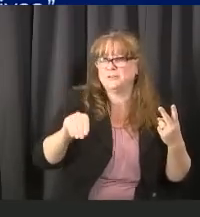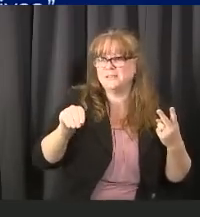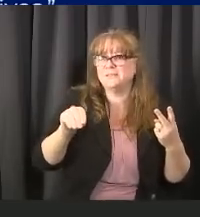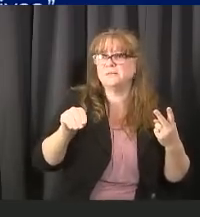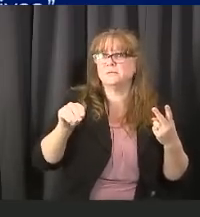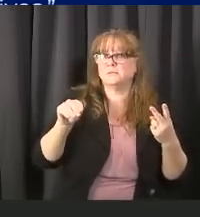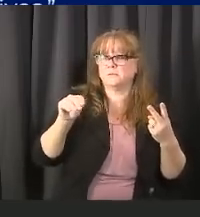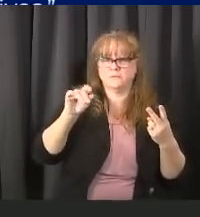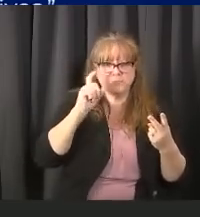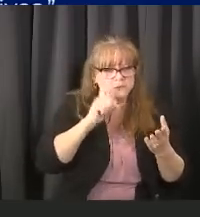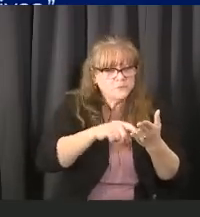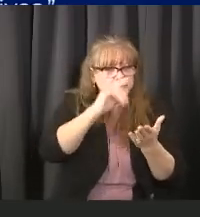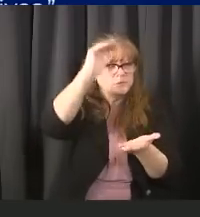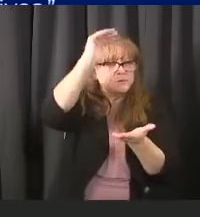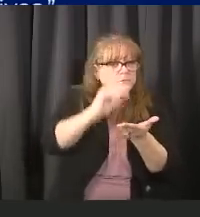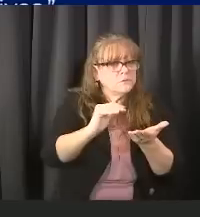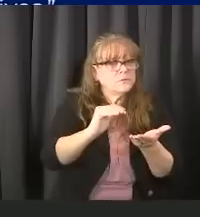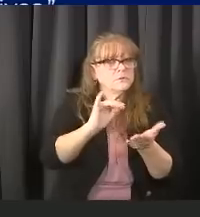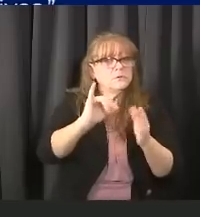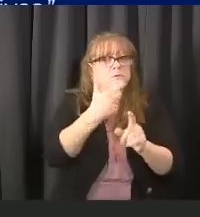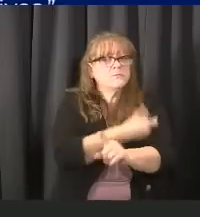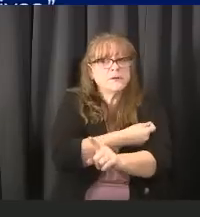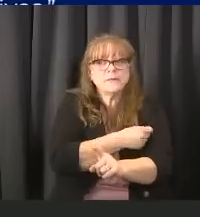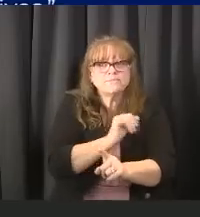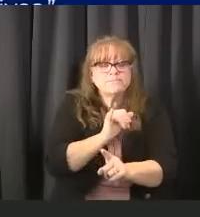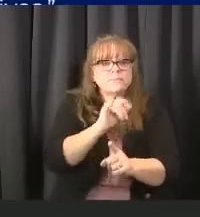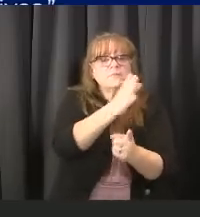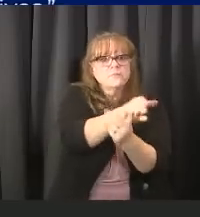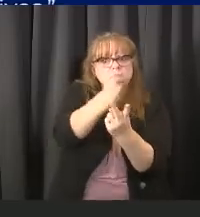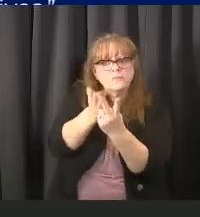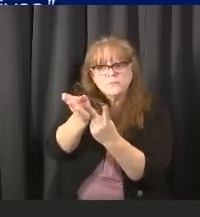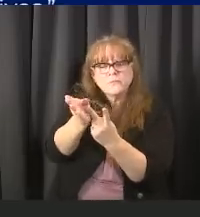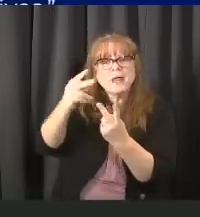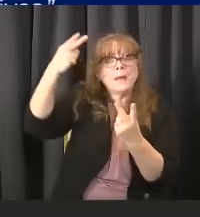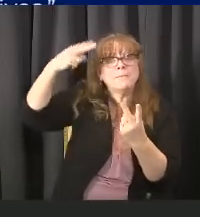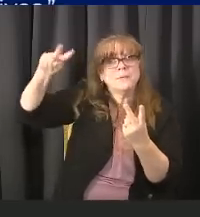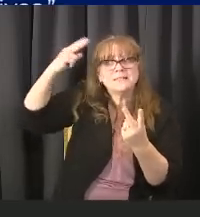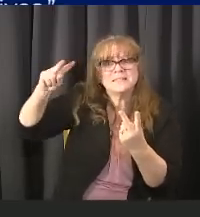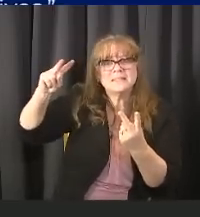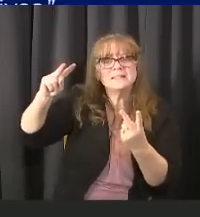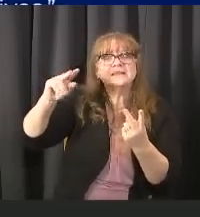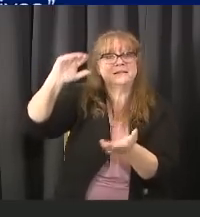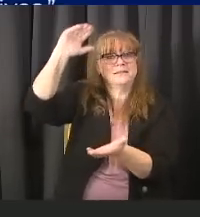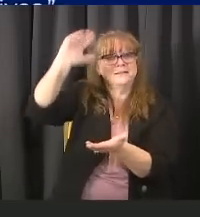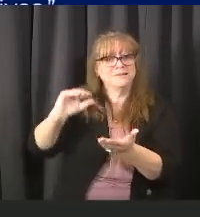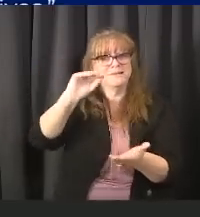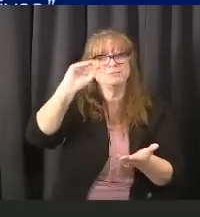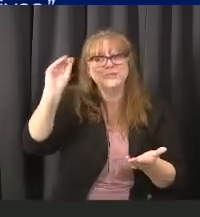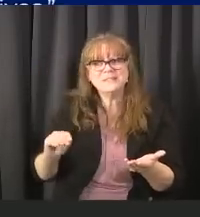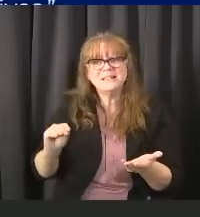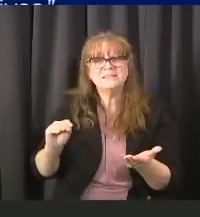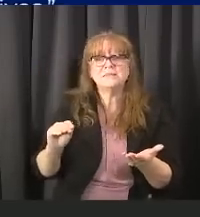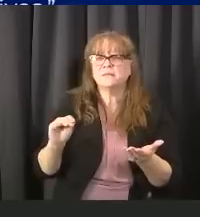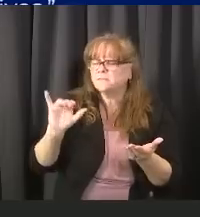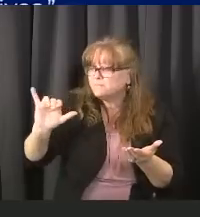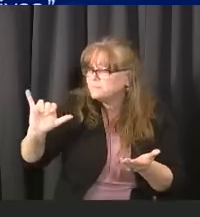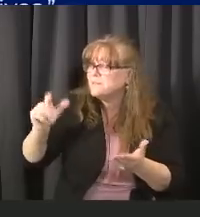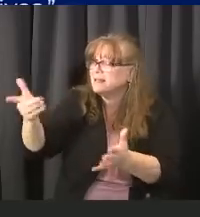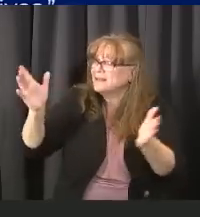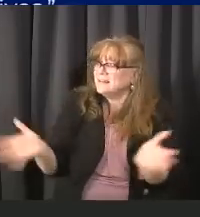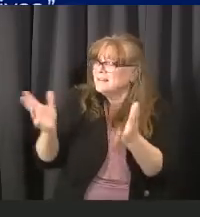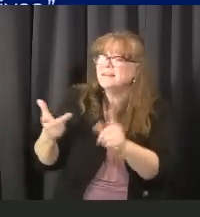Latinx caregivers are 22% less likely to receive the vaccine. Our internal numbers mirror those